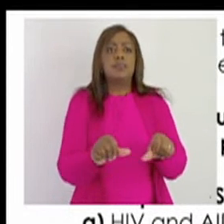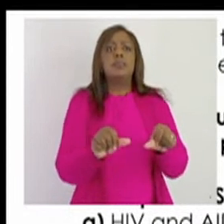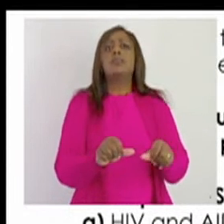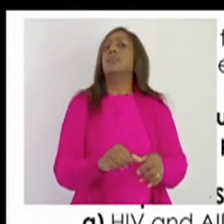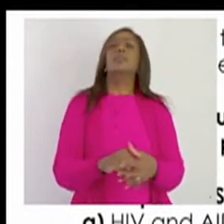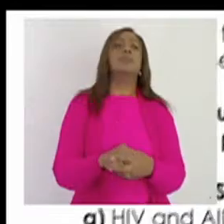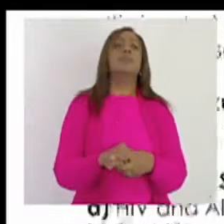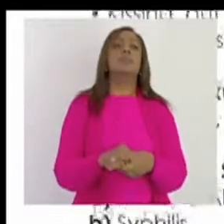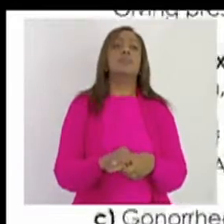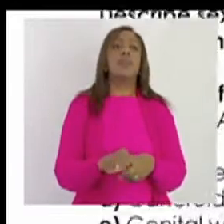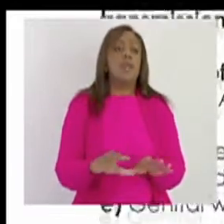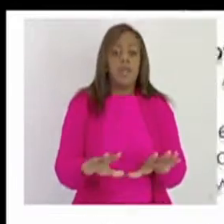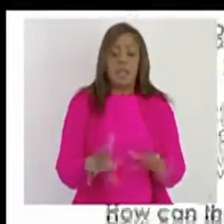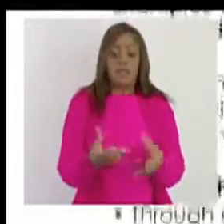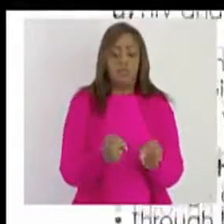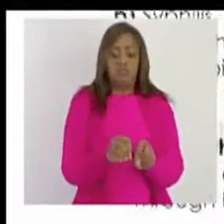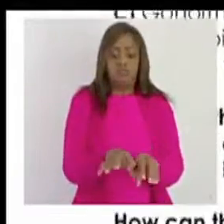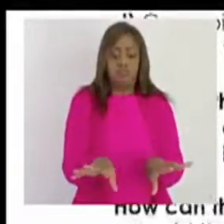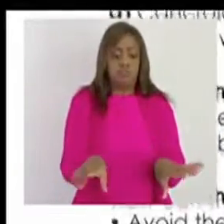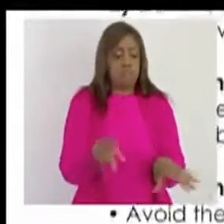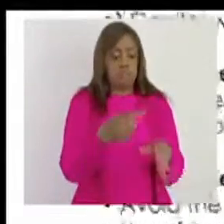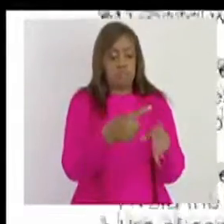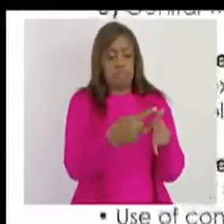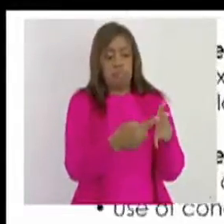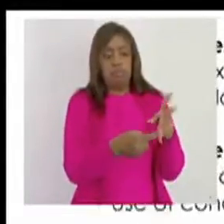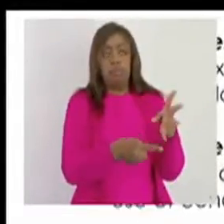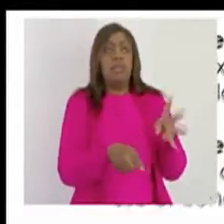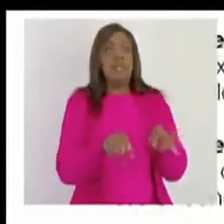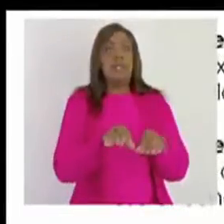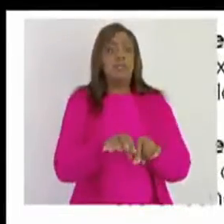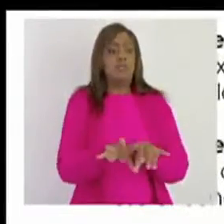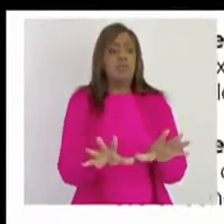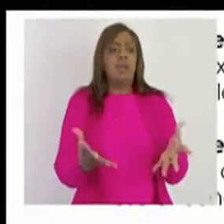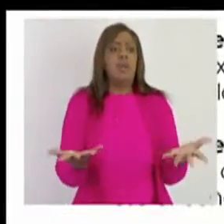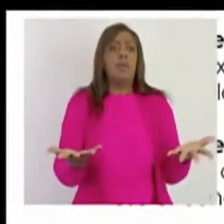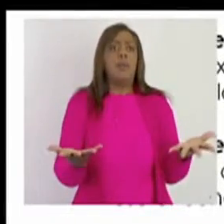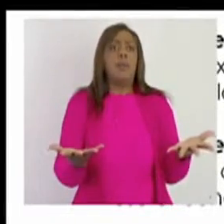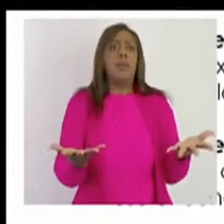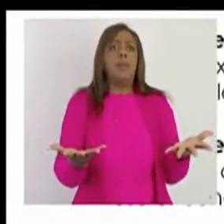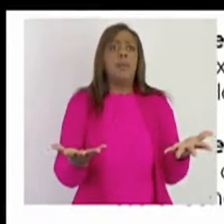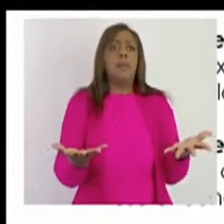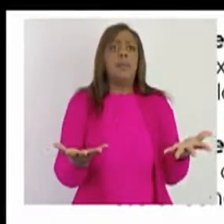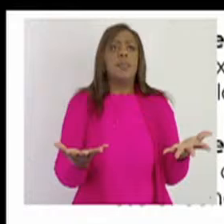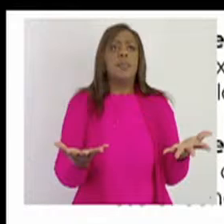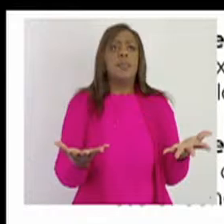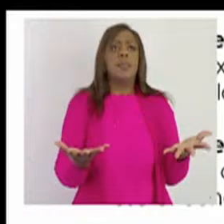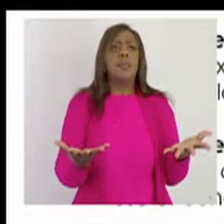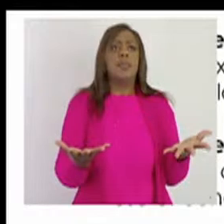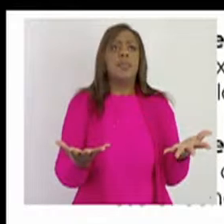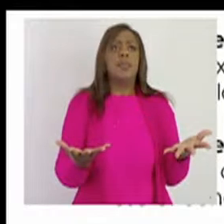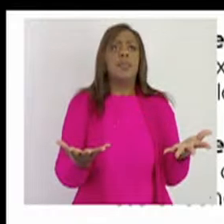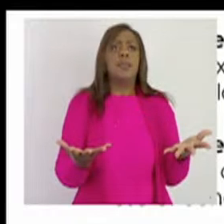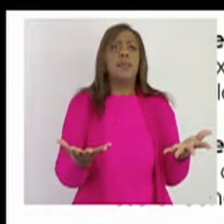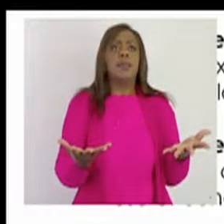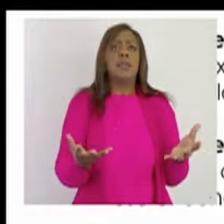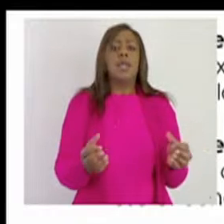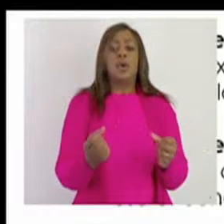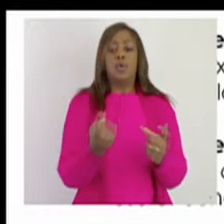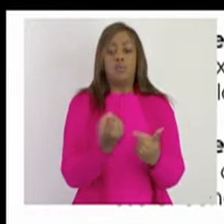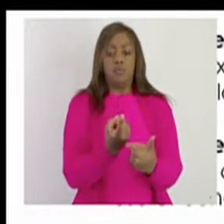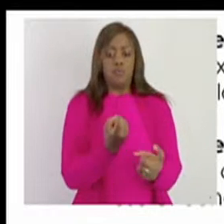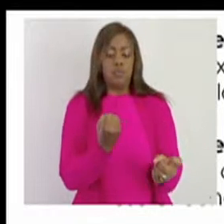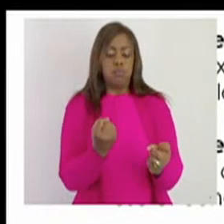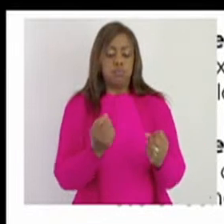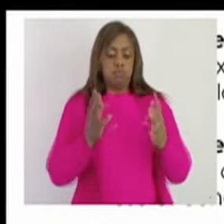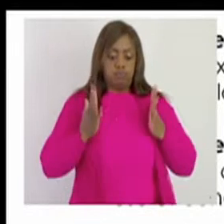how these diseases transmit. As it says, how can these diseases be transmitted or spread from one person to another